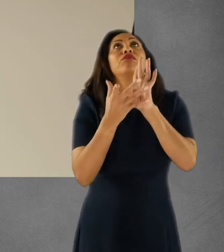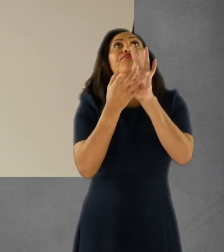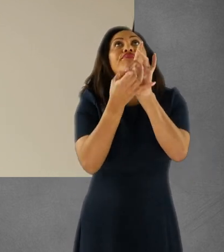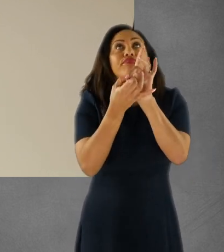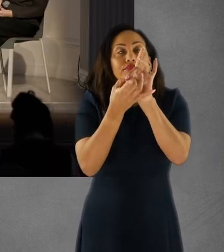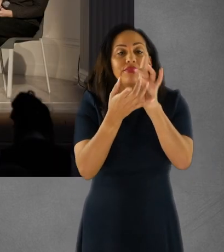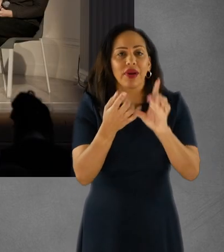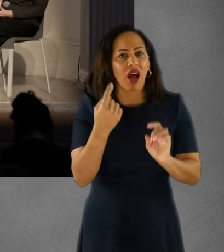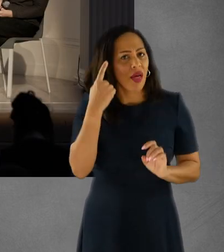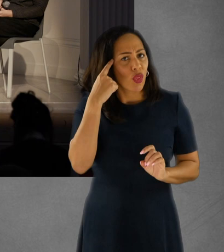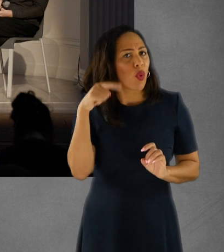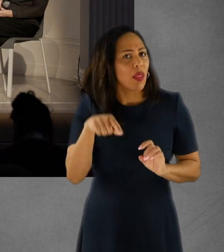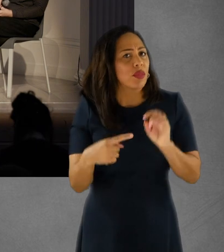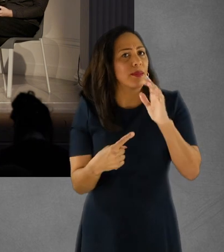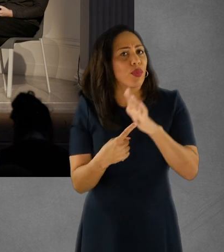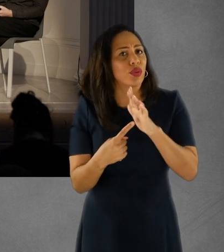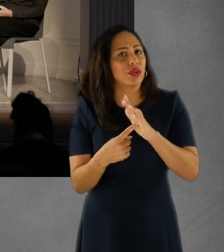quite important.